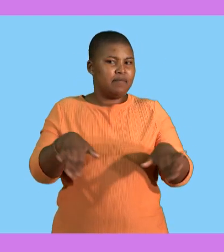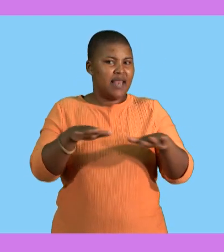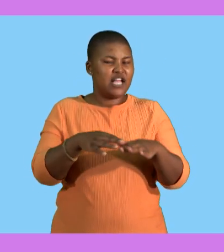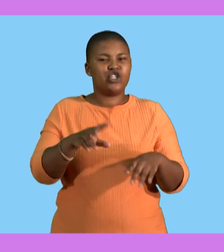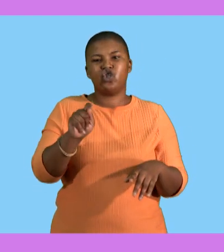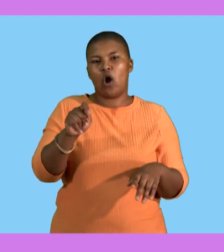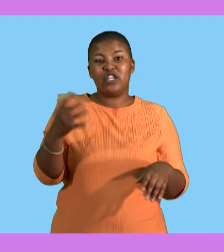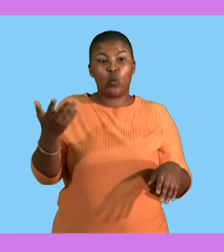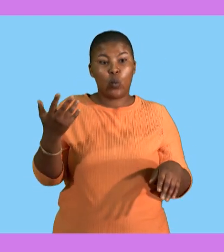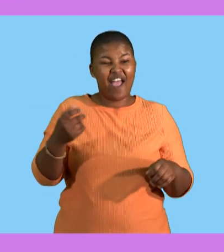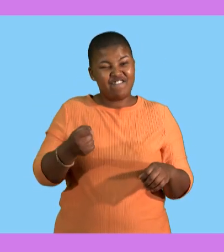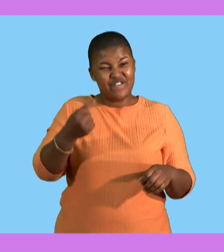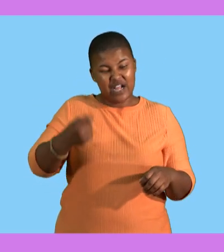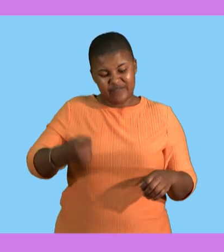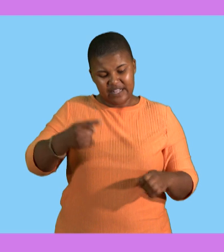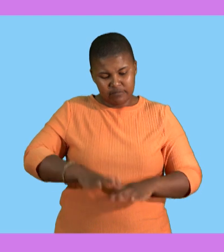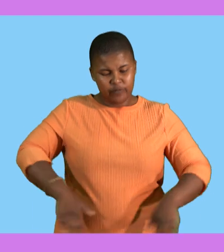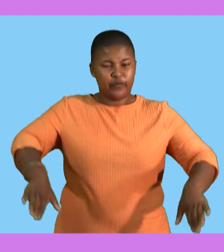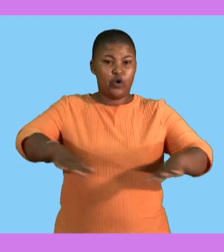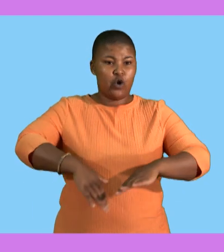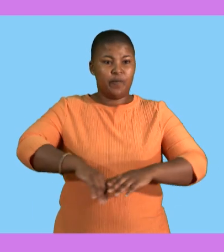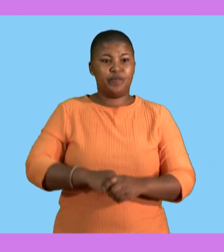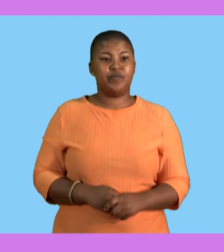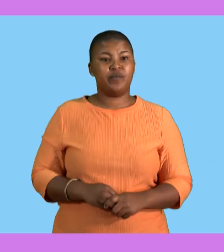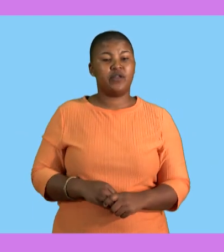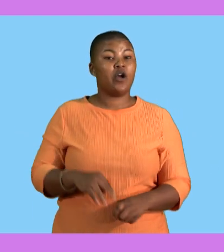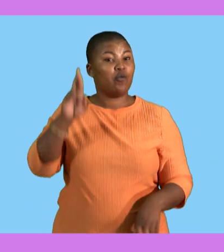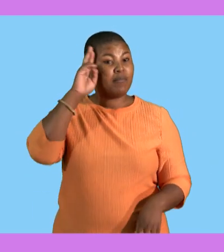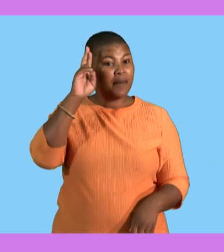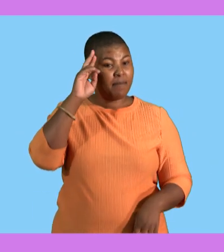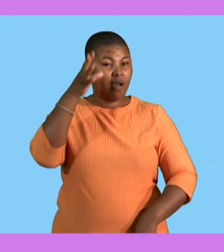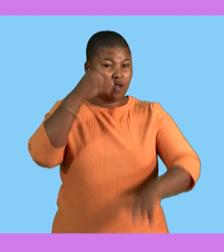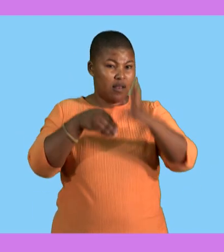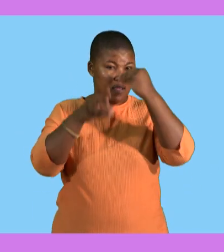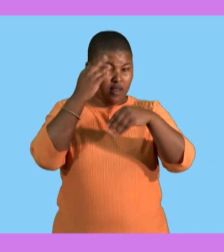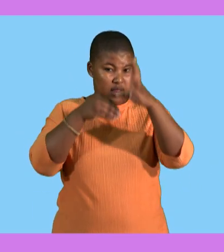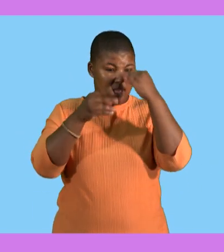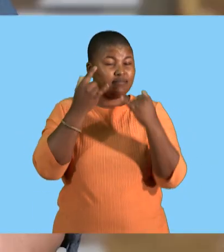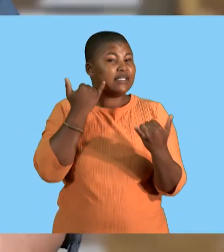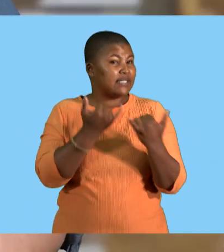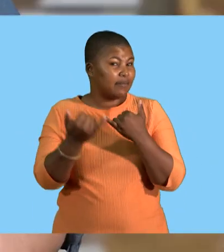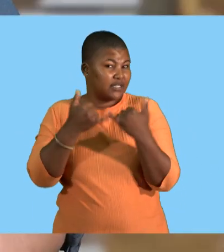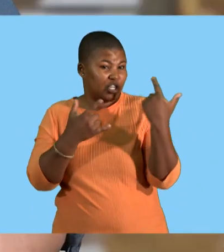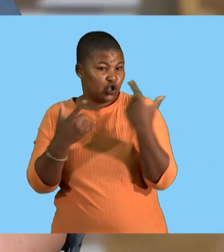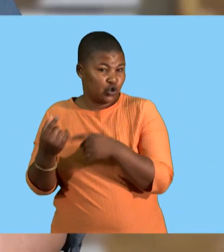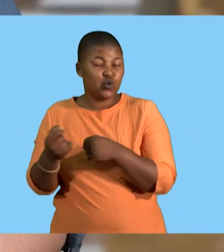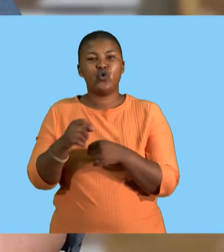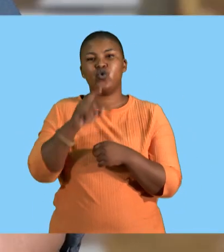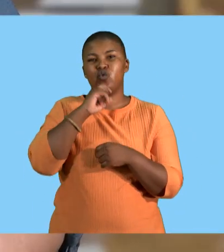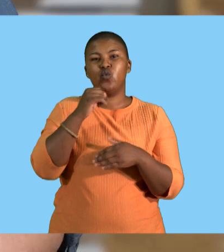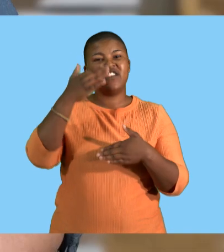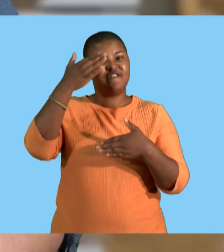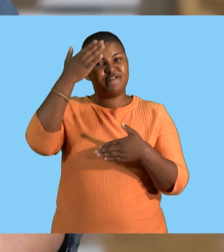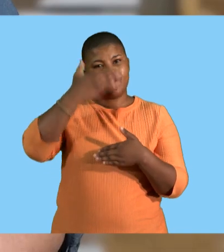floor. And then just remember, please learn from Mr. Mohapi's mistakes. Use a front door